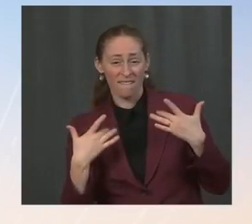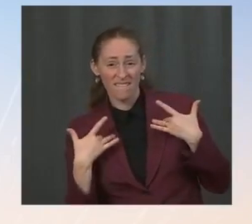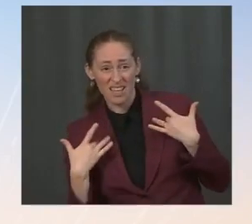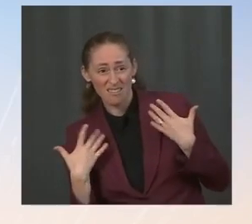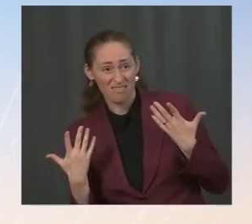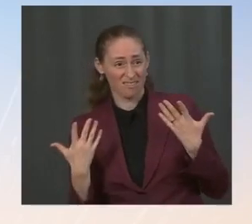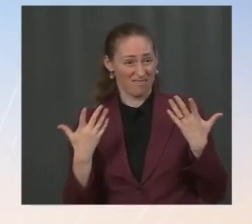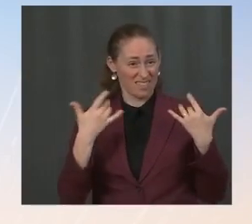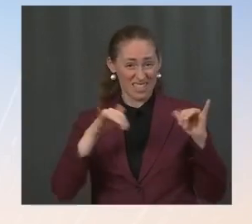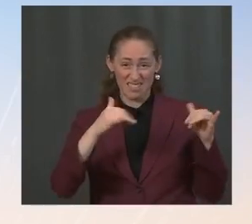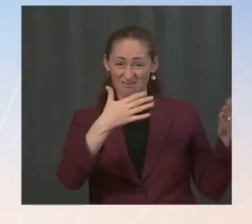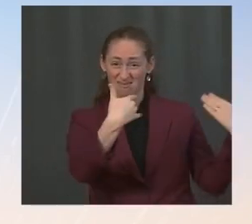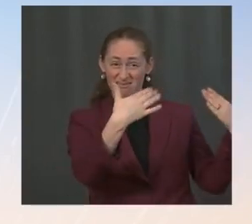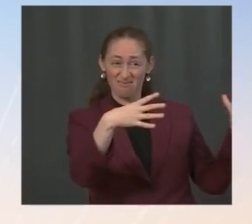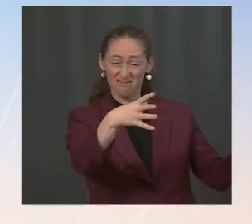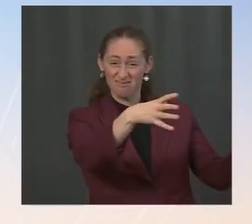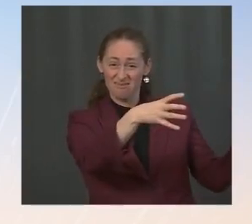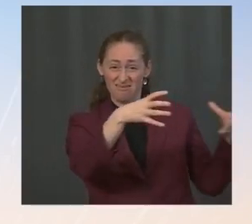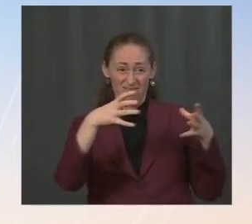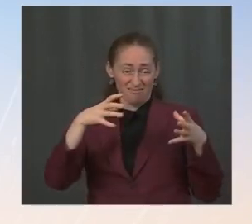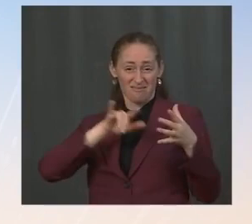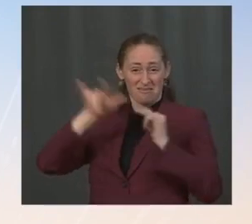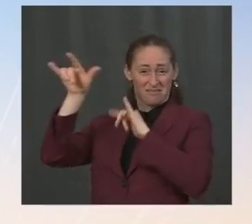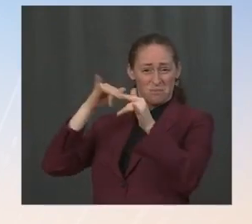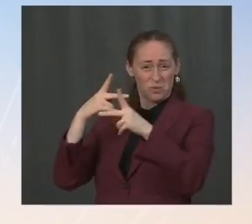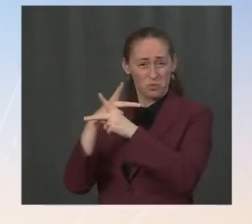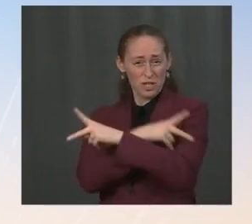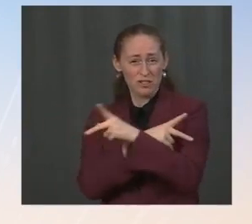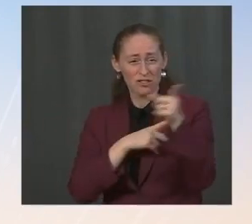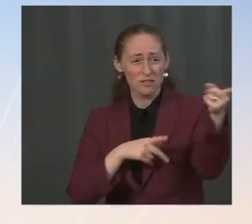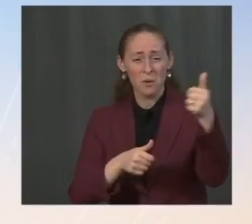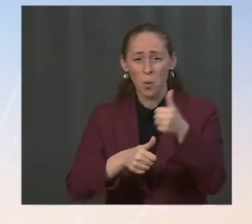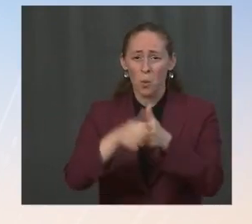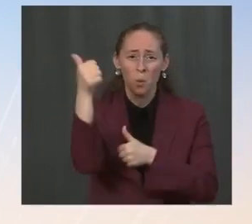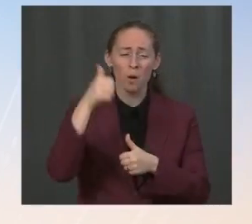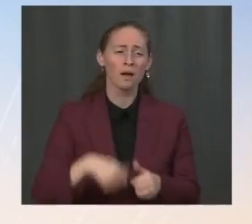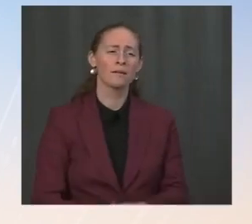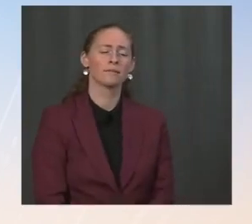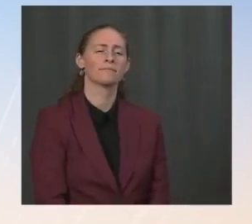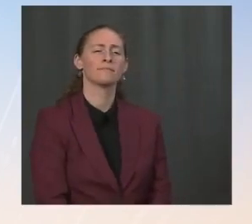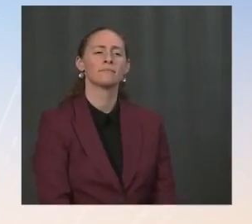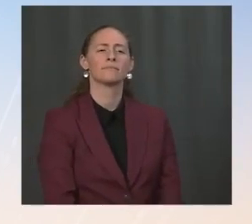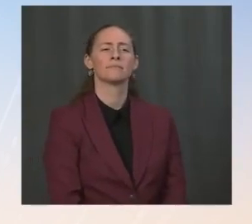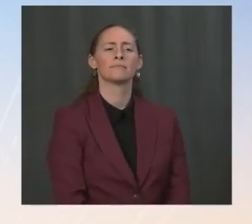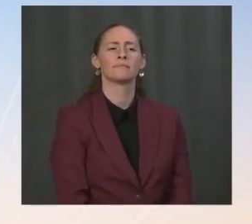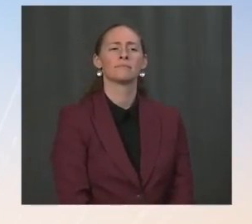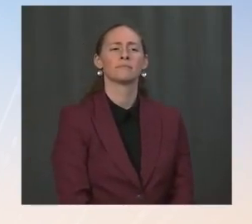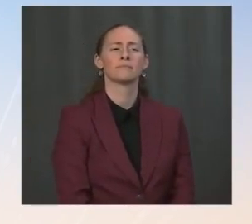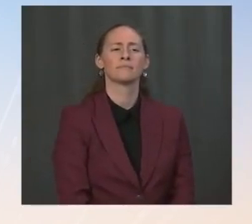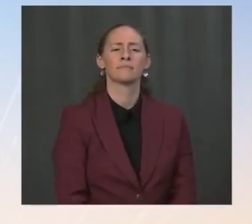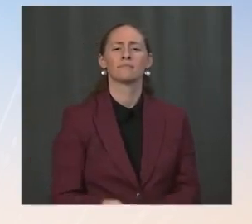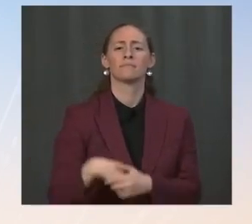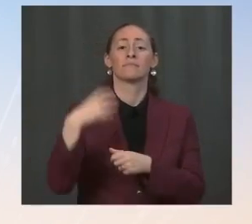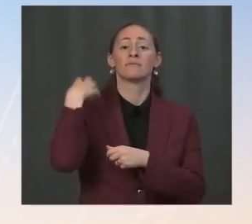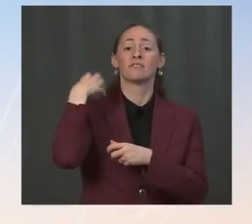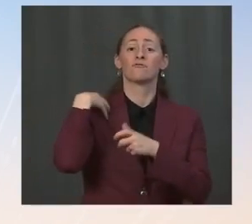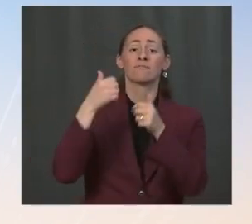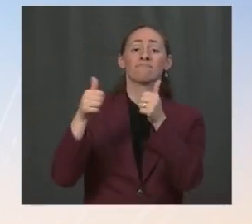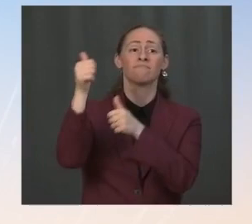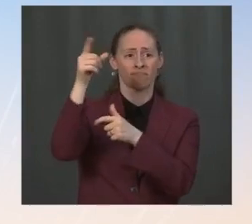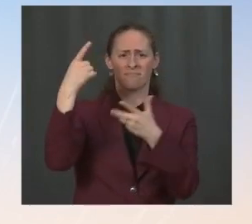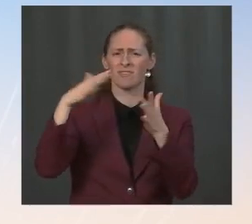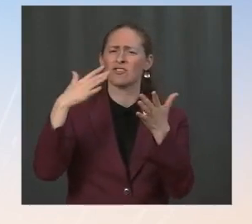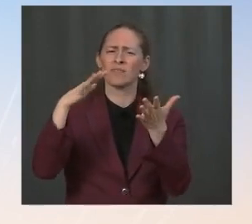days? Well, I would say first, you heard General McKenzie convey clearly that they had every intention